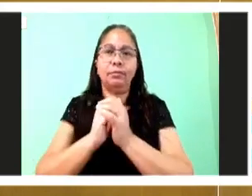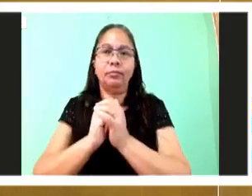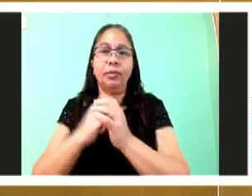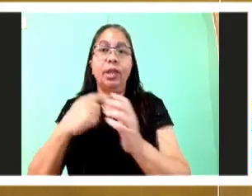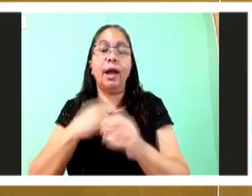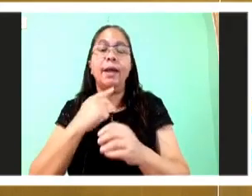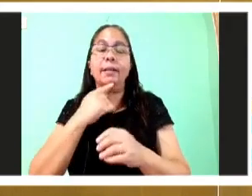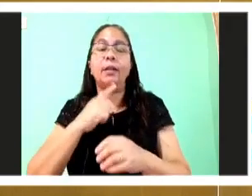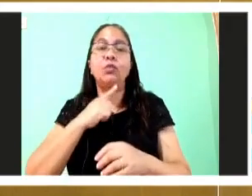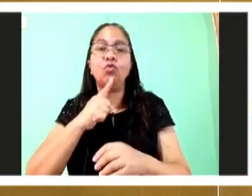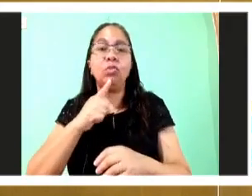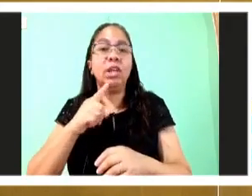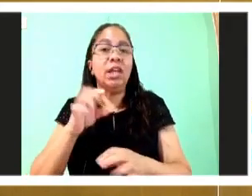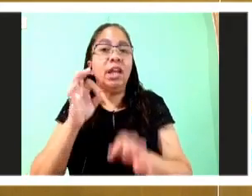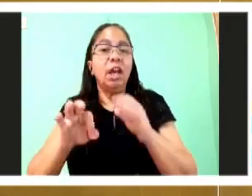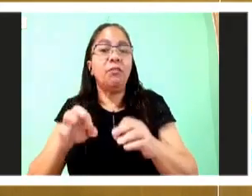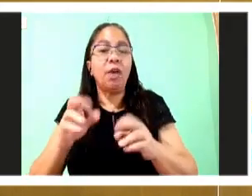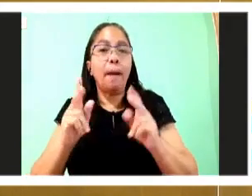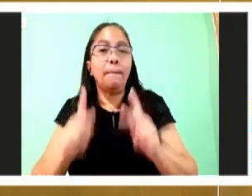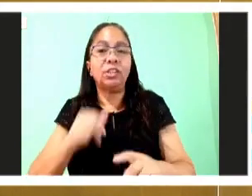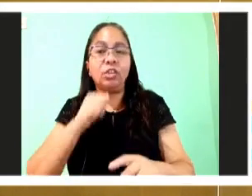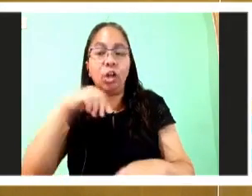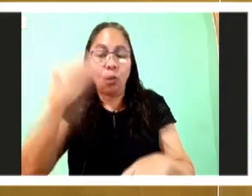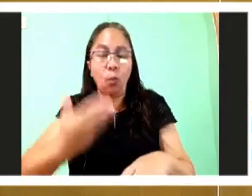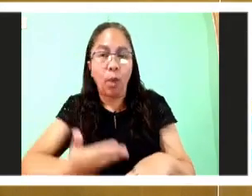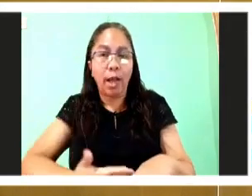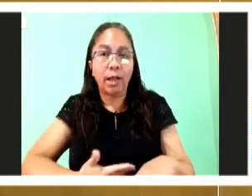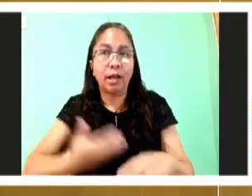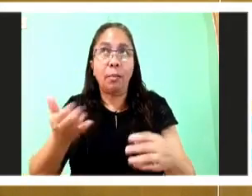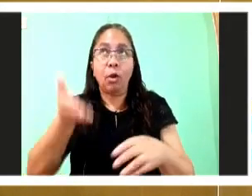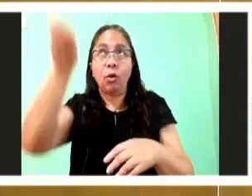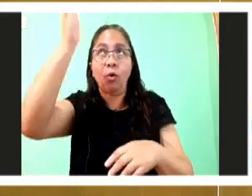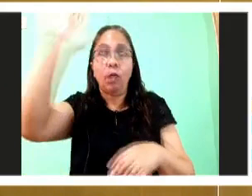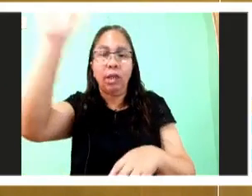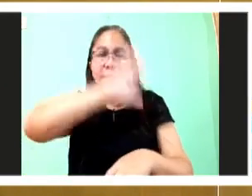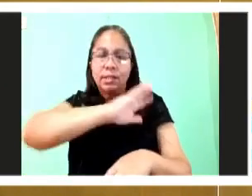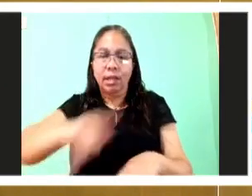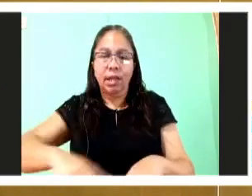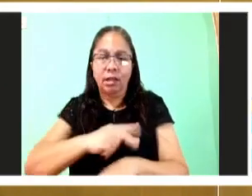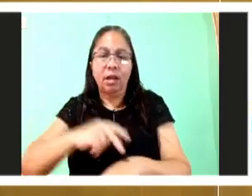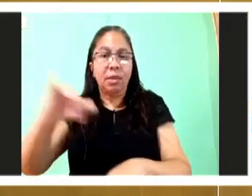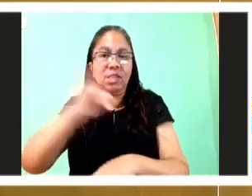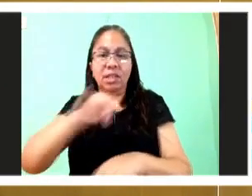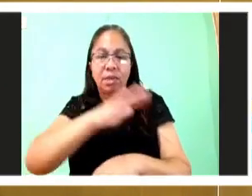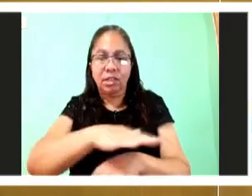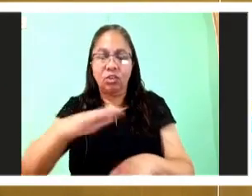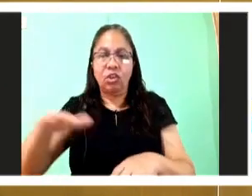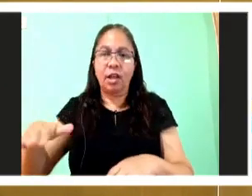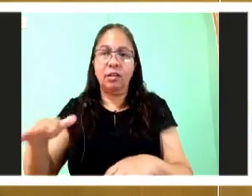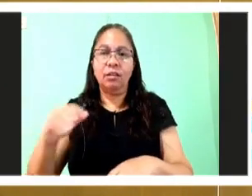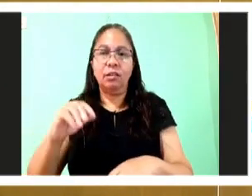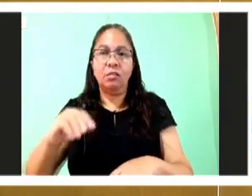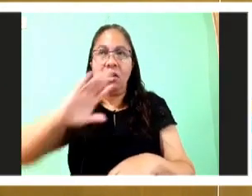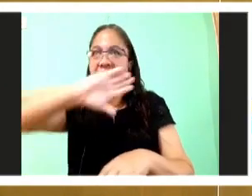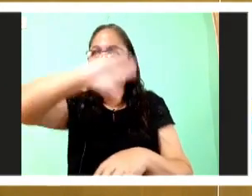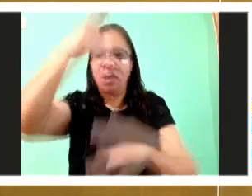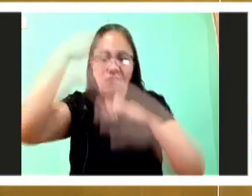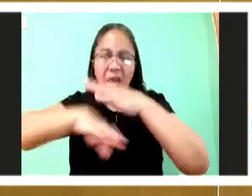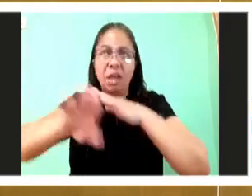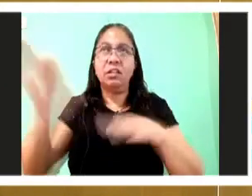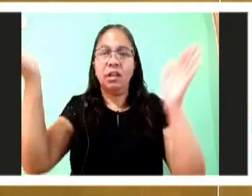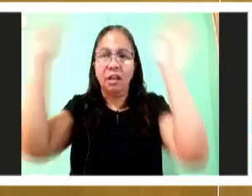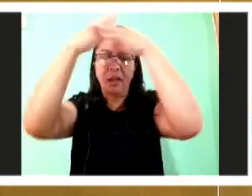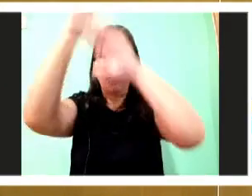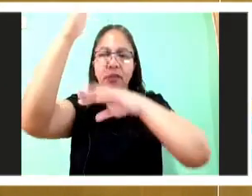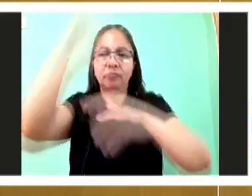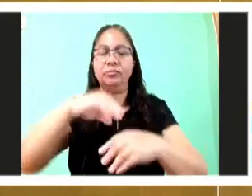solemnly, anyone who does not welcome the kingdom of God like a little child will never enter it." Then he